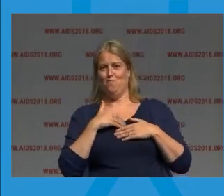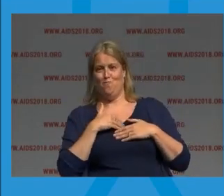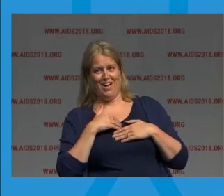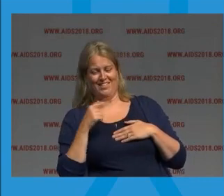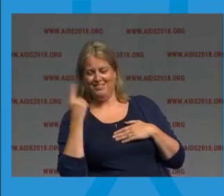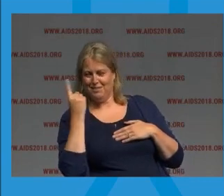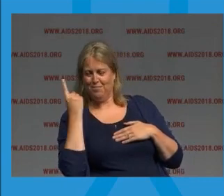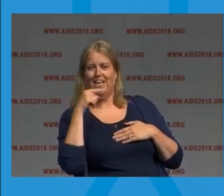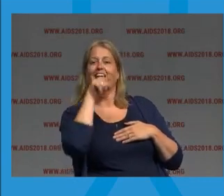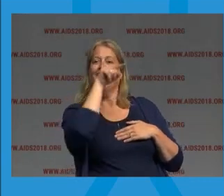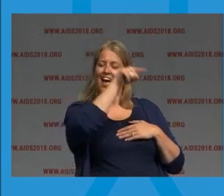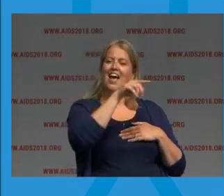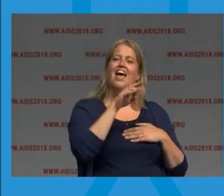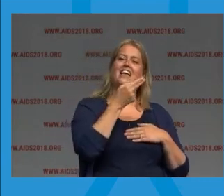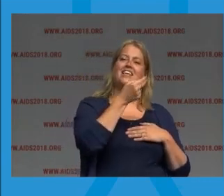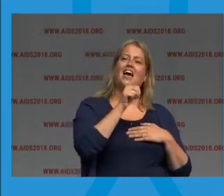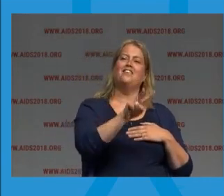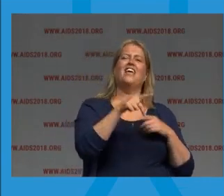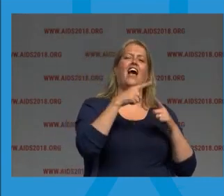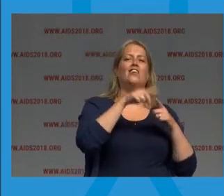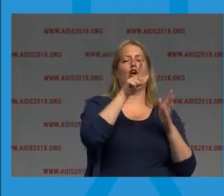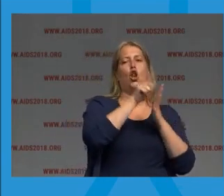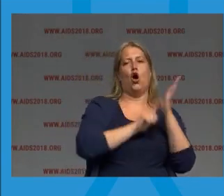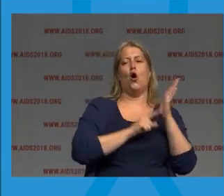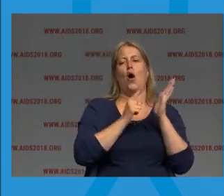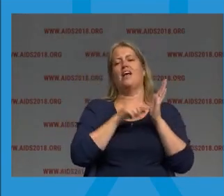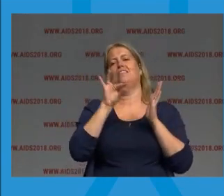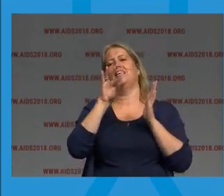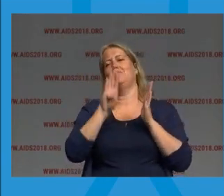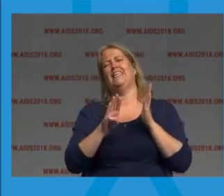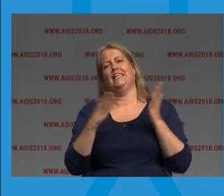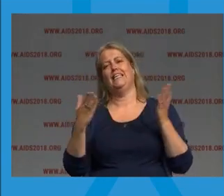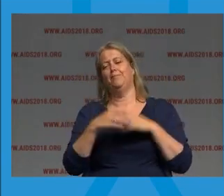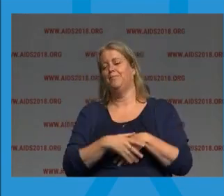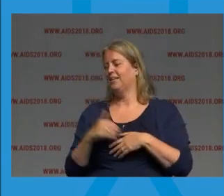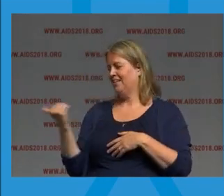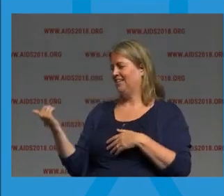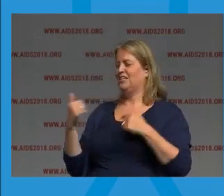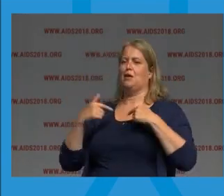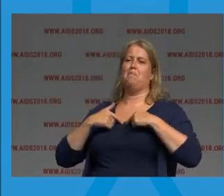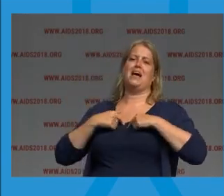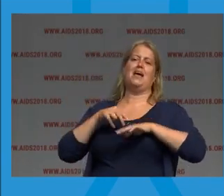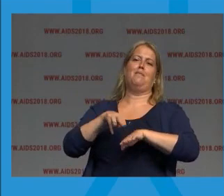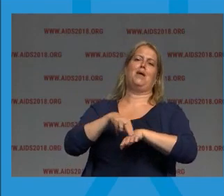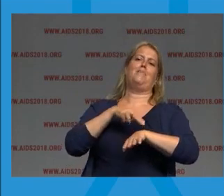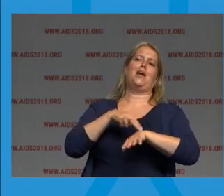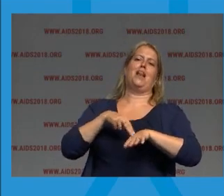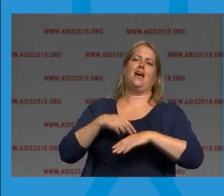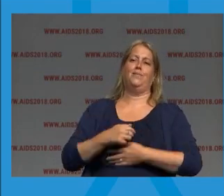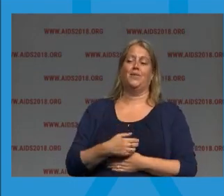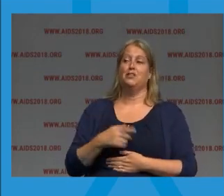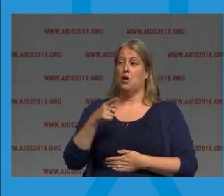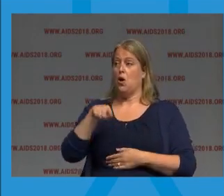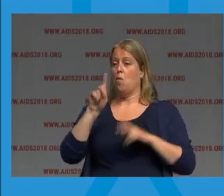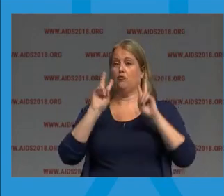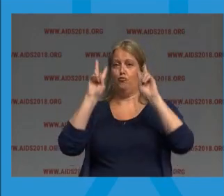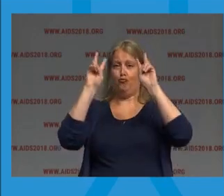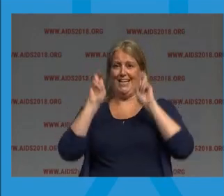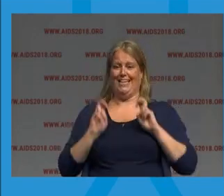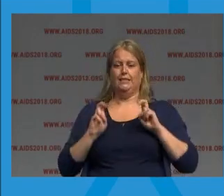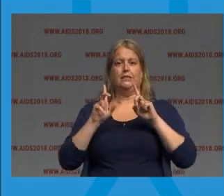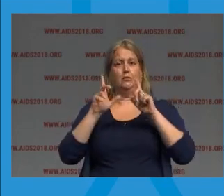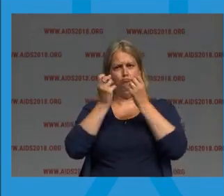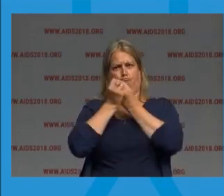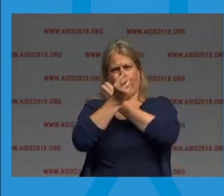TB and hepatitis, this is the Bible. So I will read two quotes so that I can be able to ensure the message gets home, and I will be